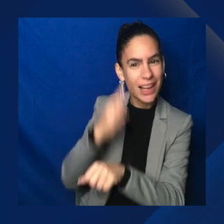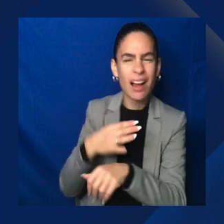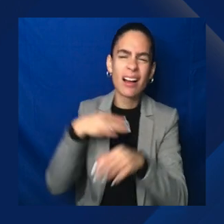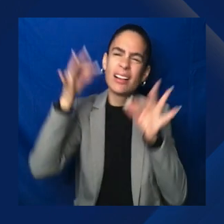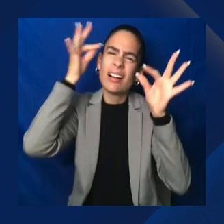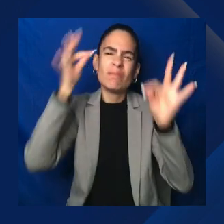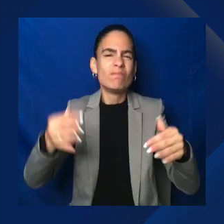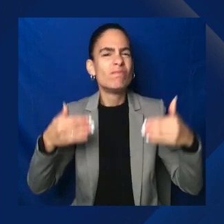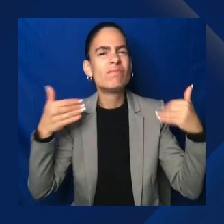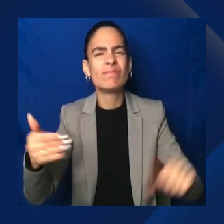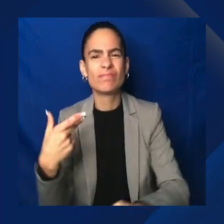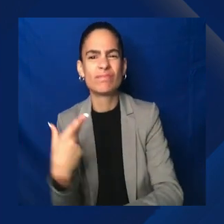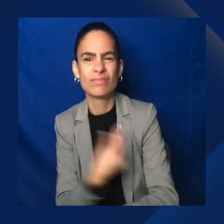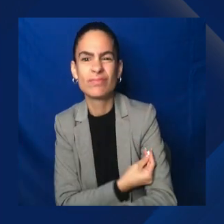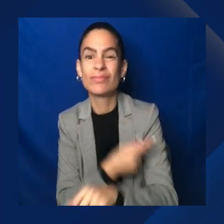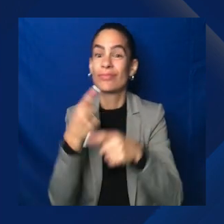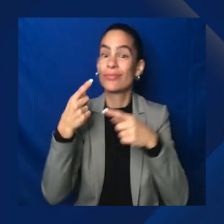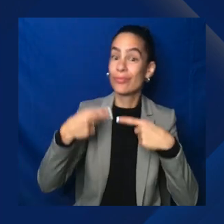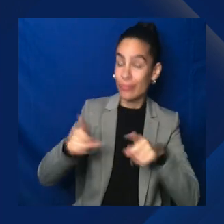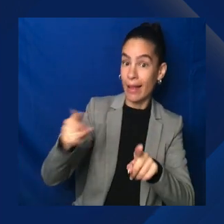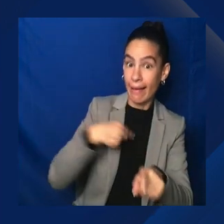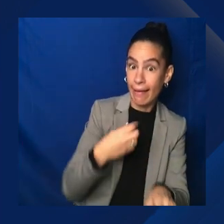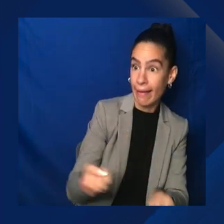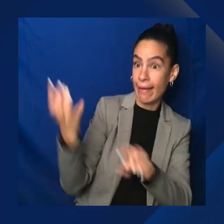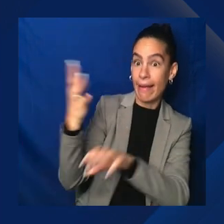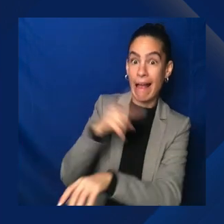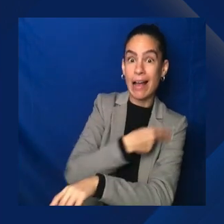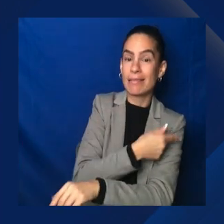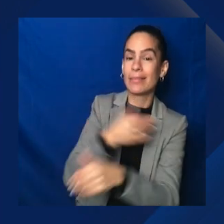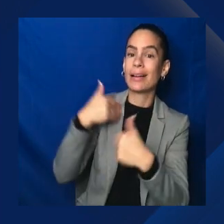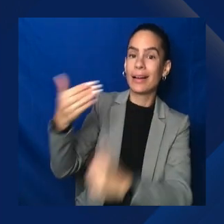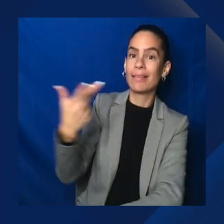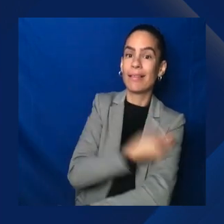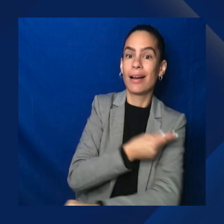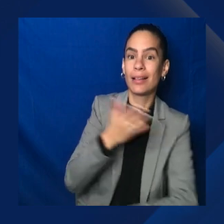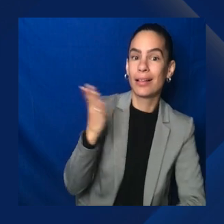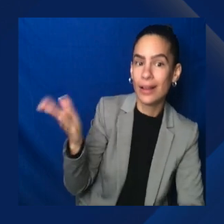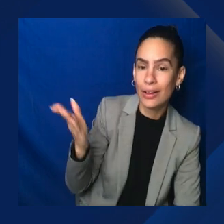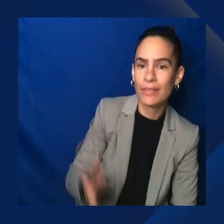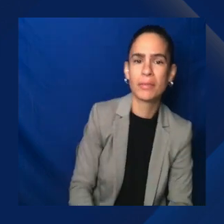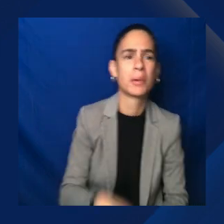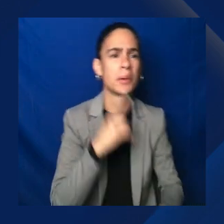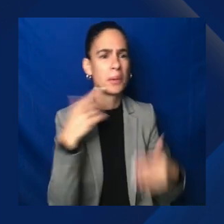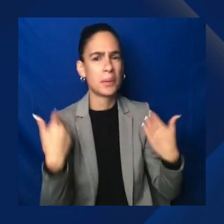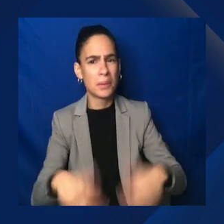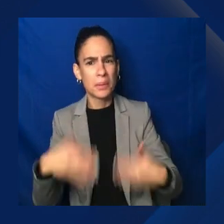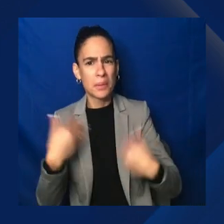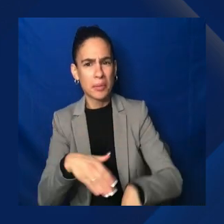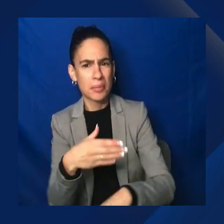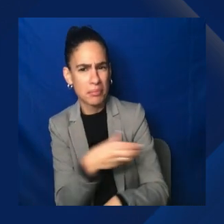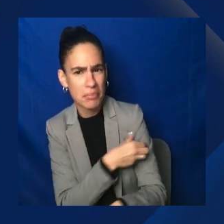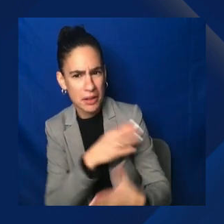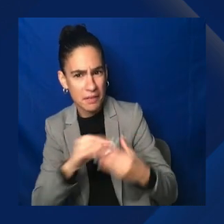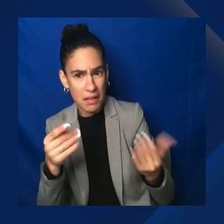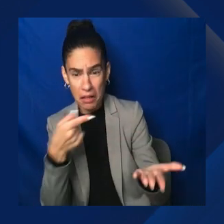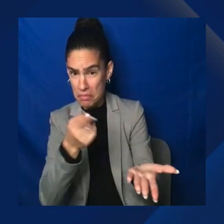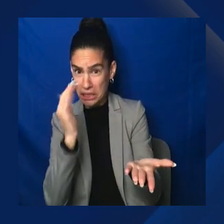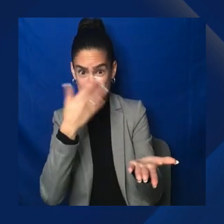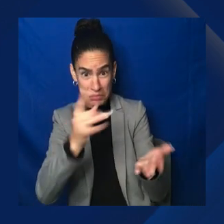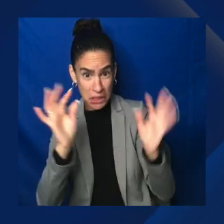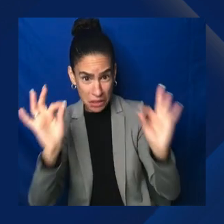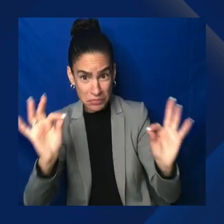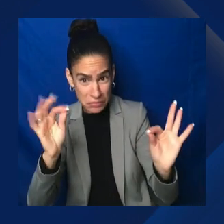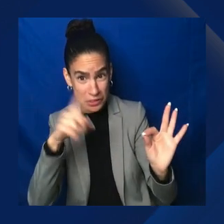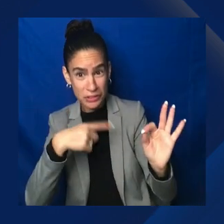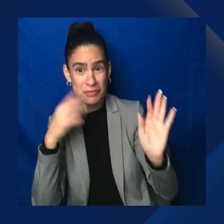hospitalized. What a powerful story. And it looks like, I mean, you look like you're doing fantastic. CJ is the most adorable kid. How are you